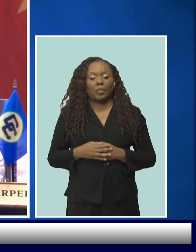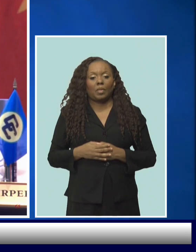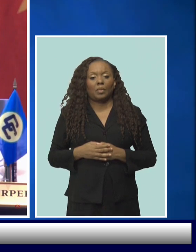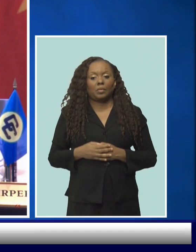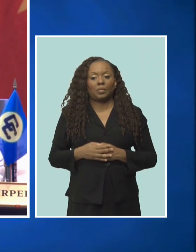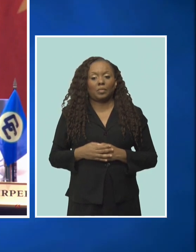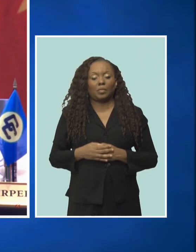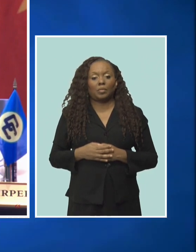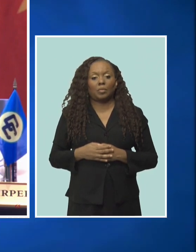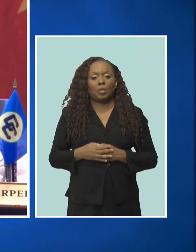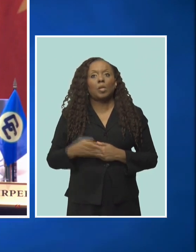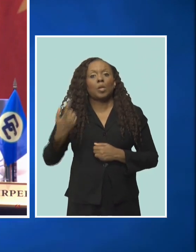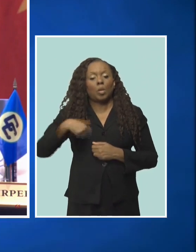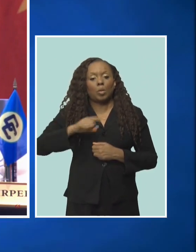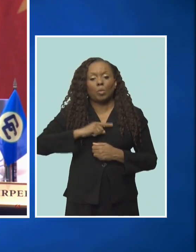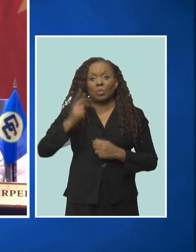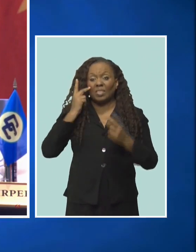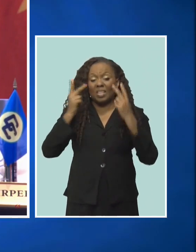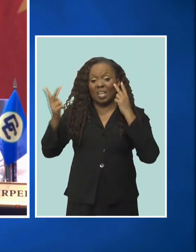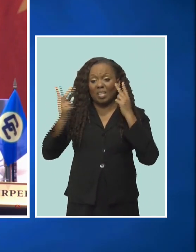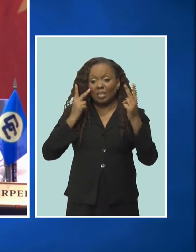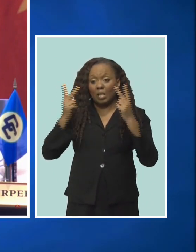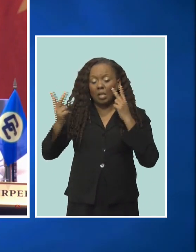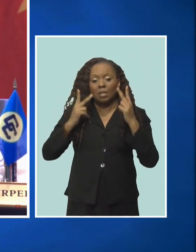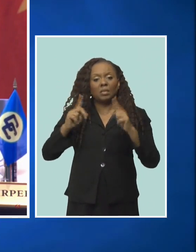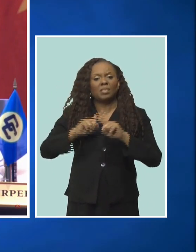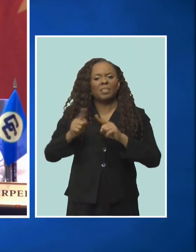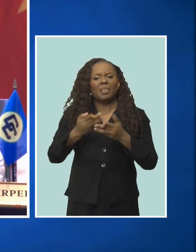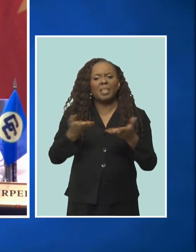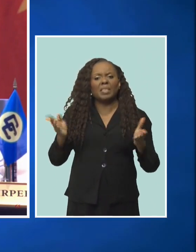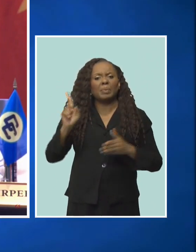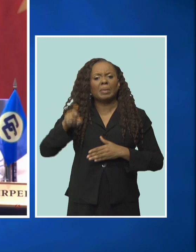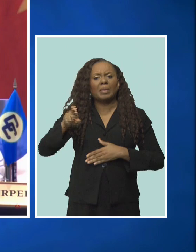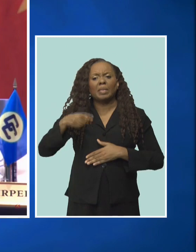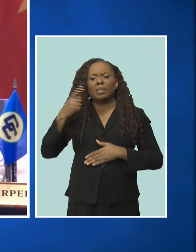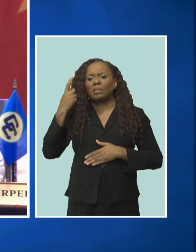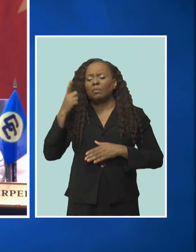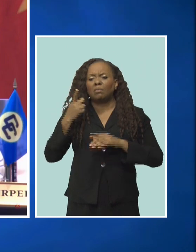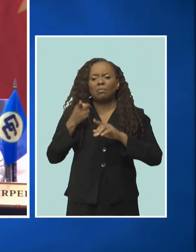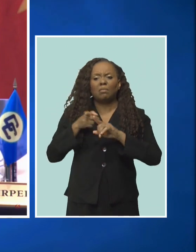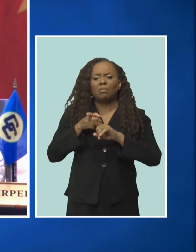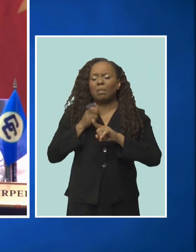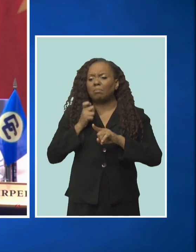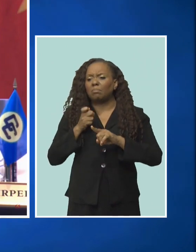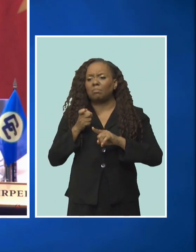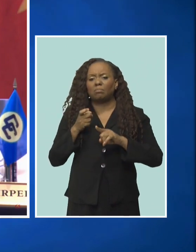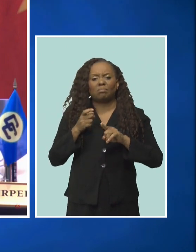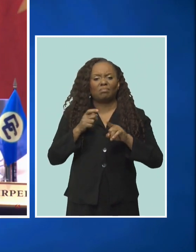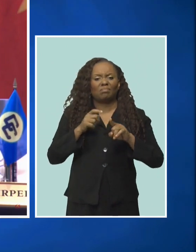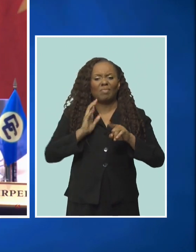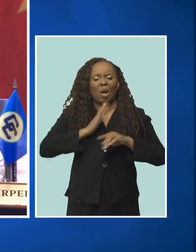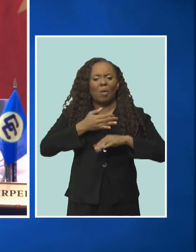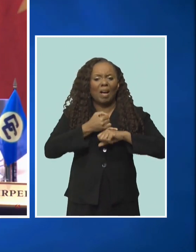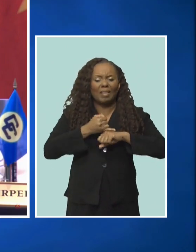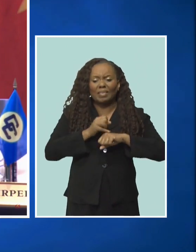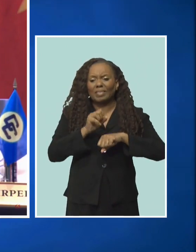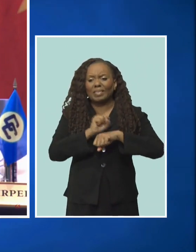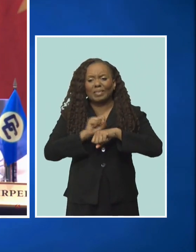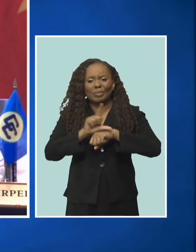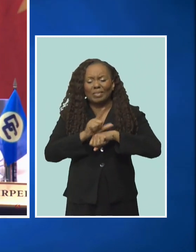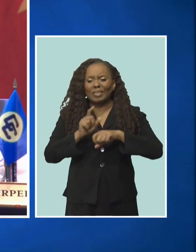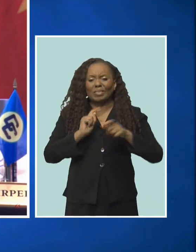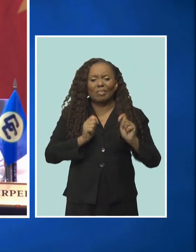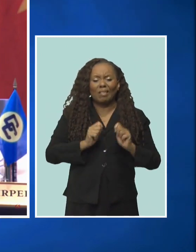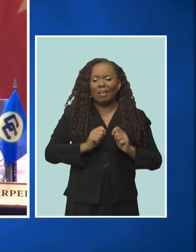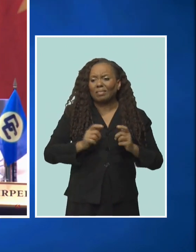at large in our communities, from Bahamas to Suriname, St. Lucia to Trinidad and Tobago, that